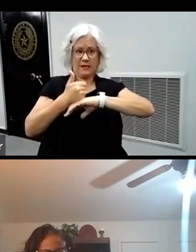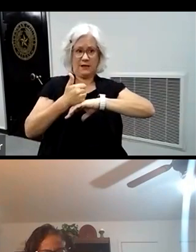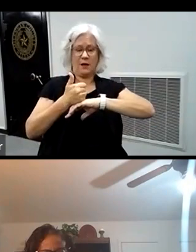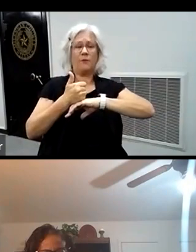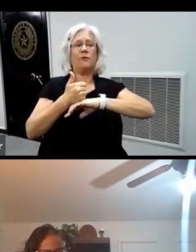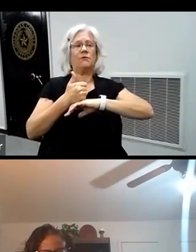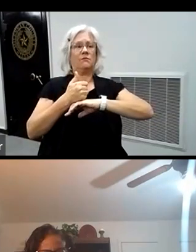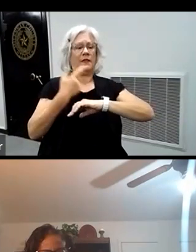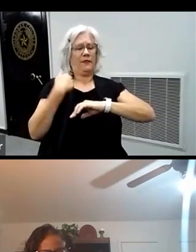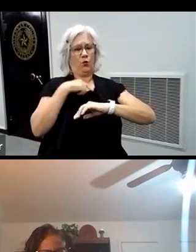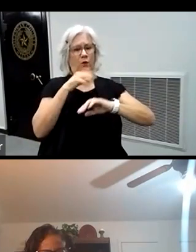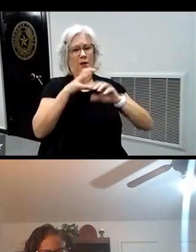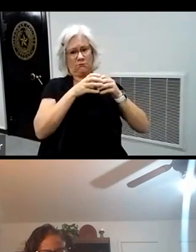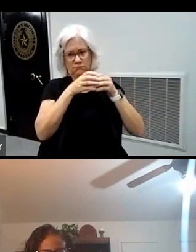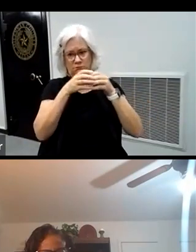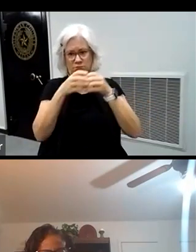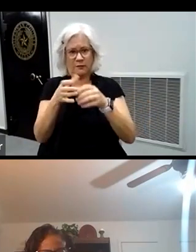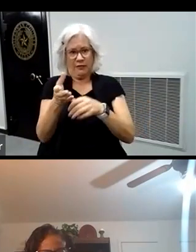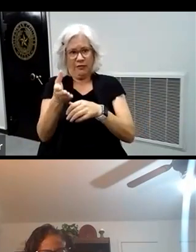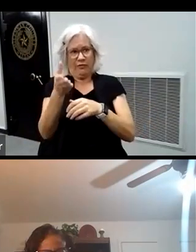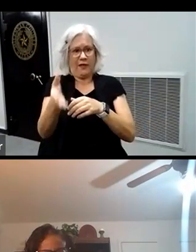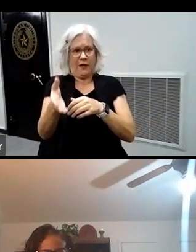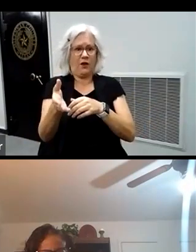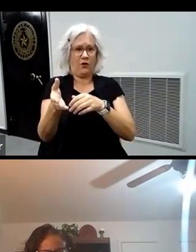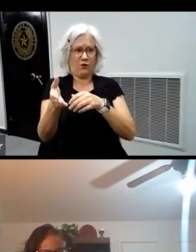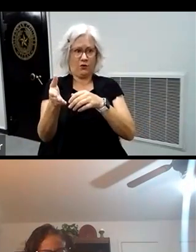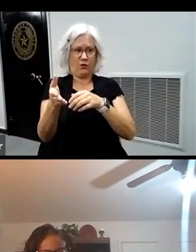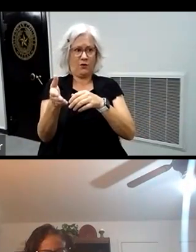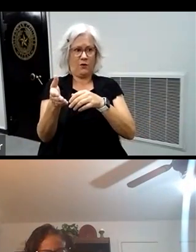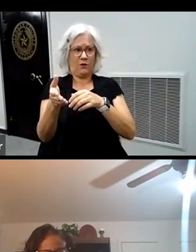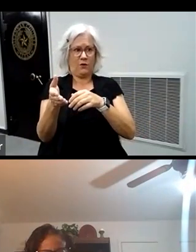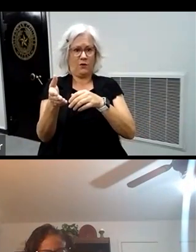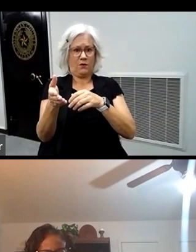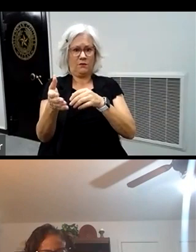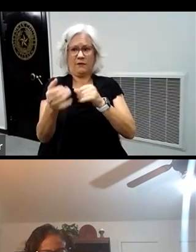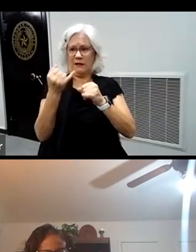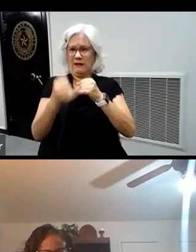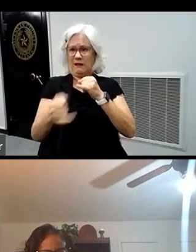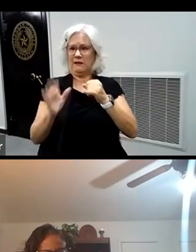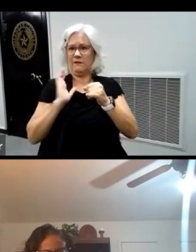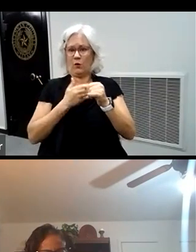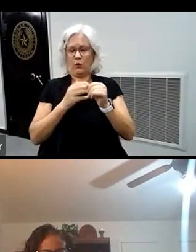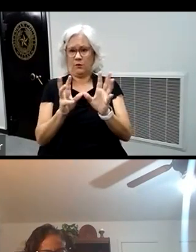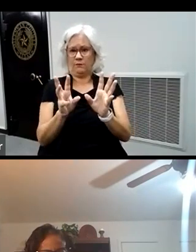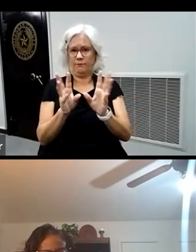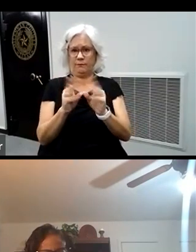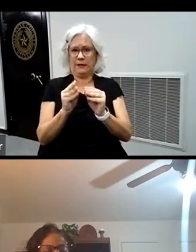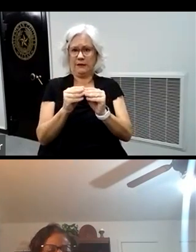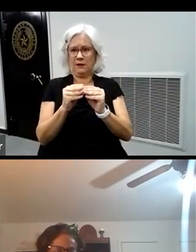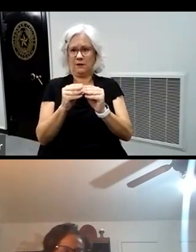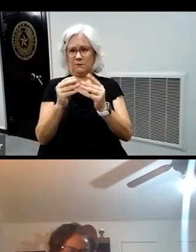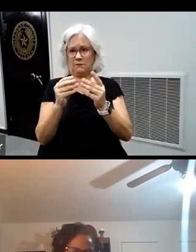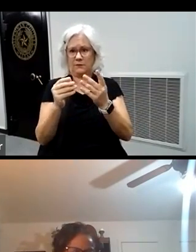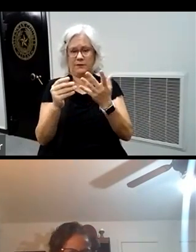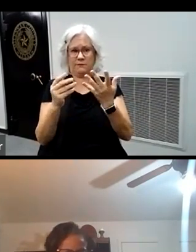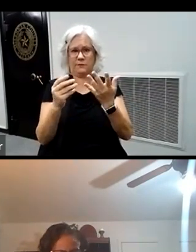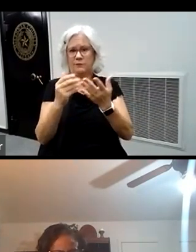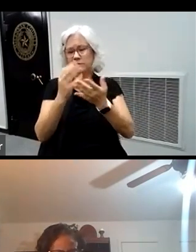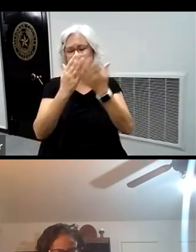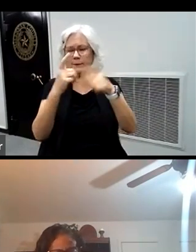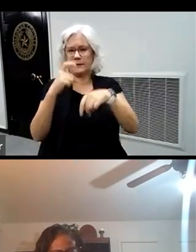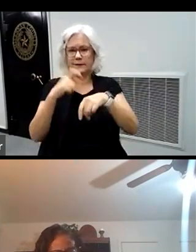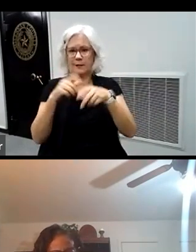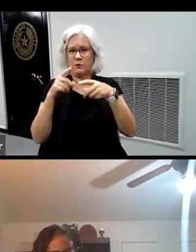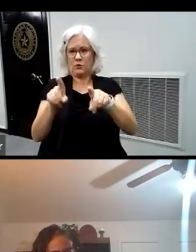there at the end of the session or at some particular time during the day and just